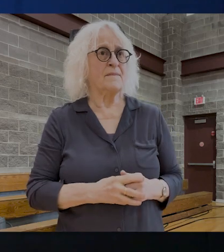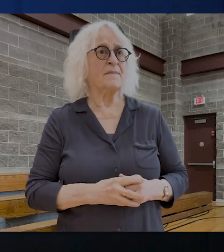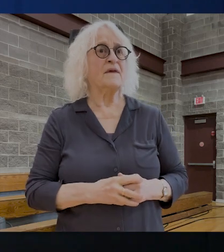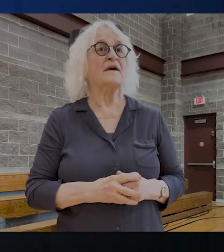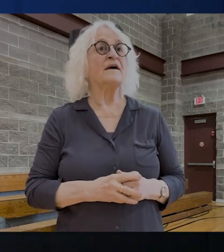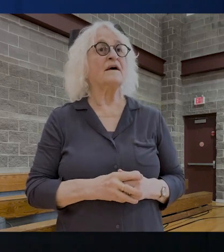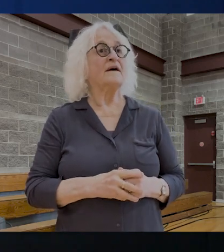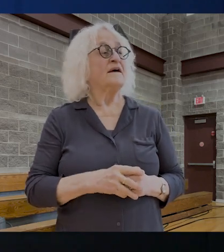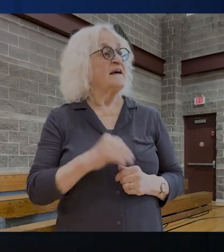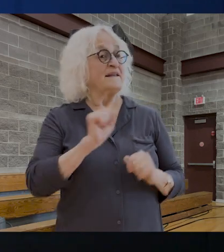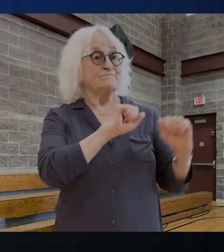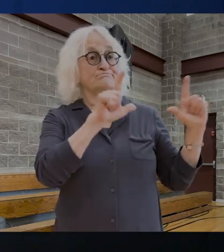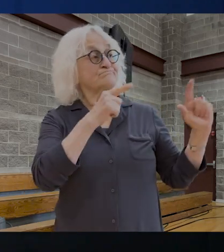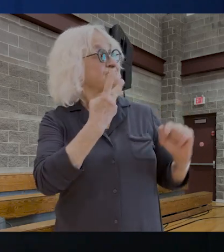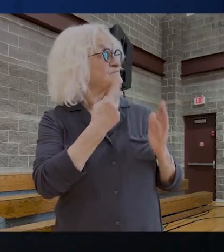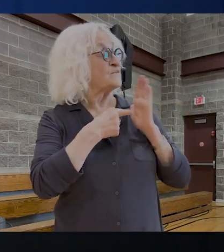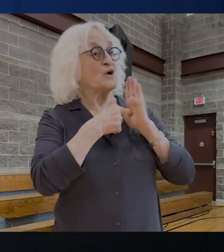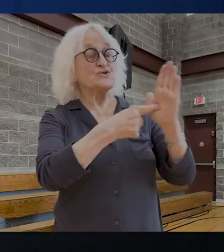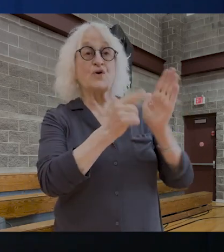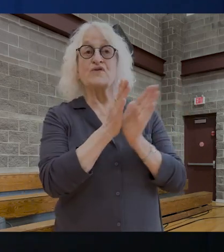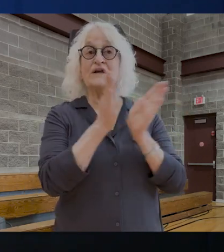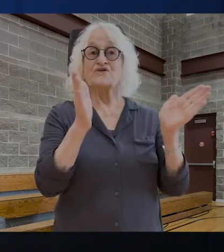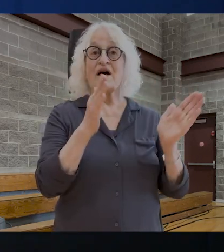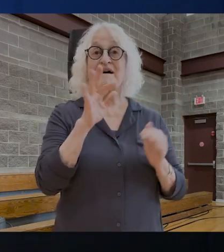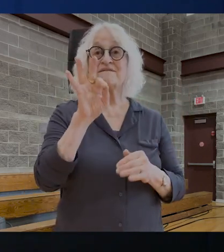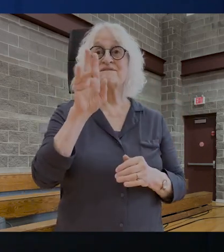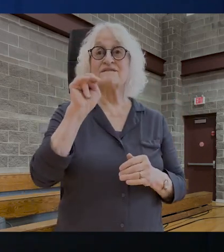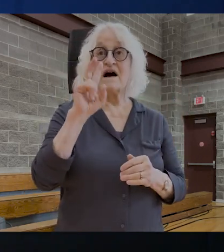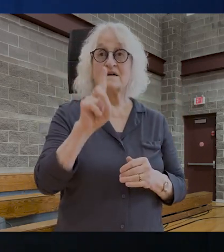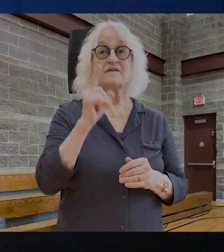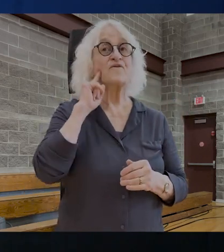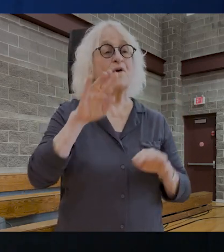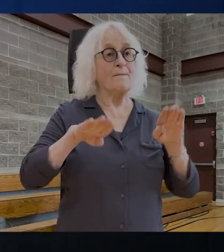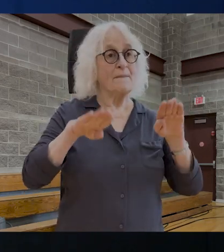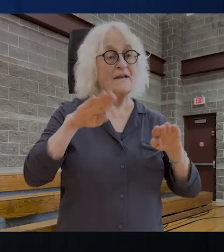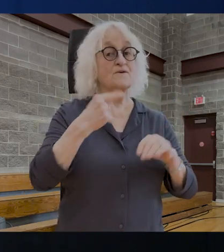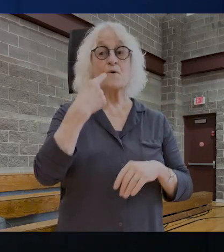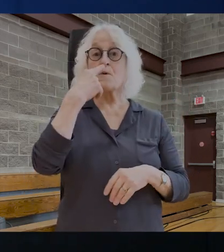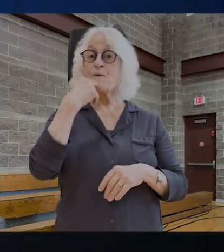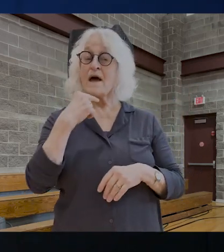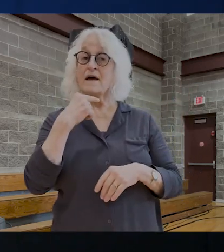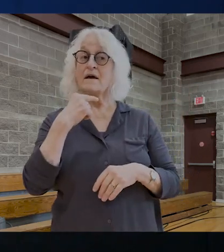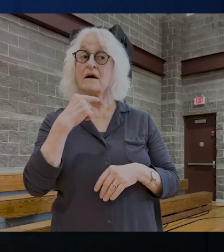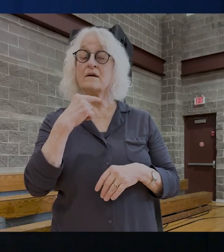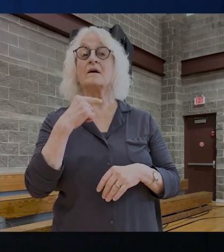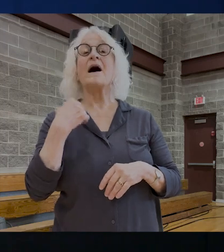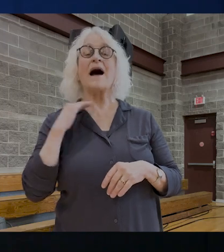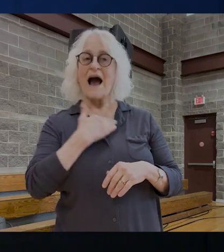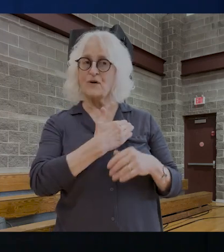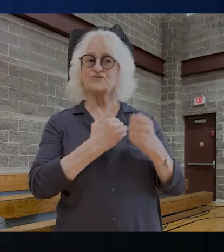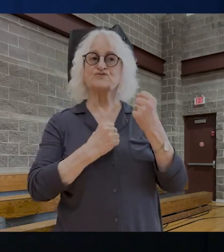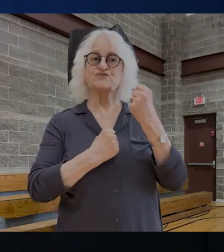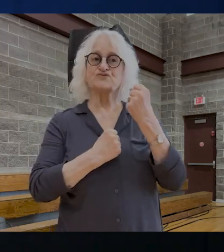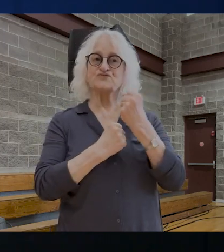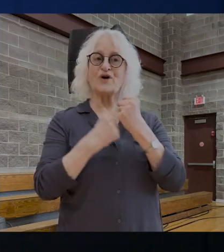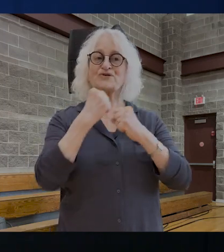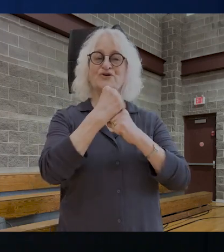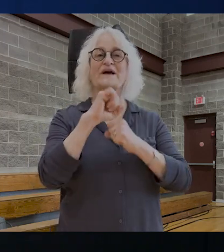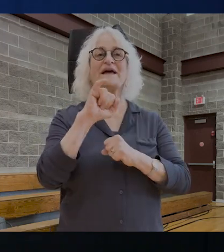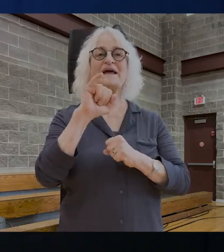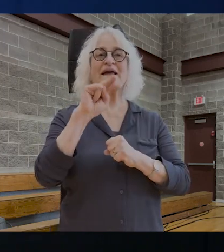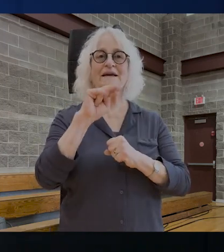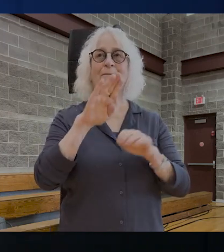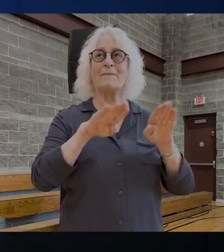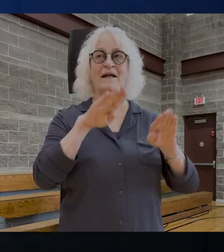This slide just illustrates the general fund balance. The red is our structural imbalance for the